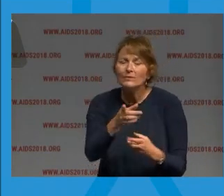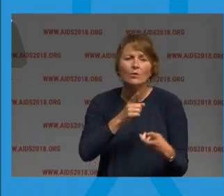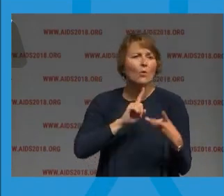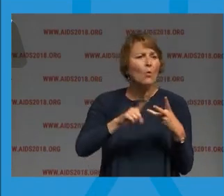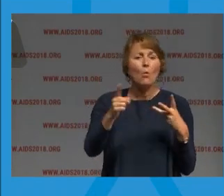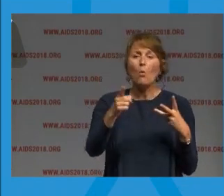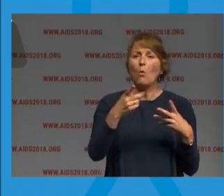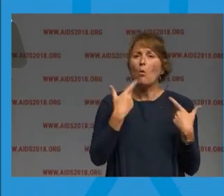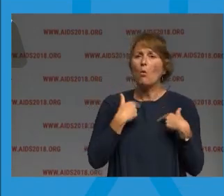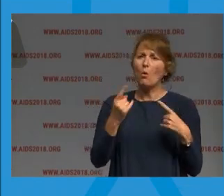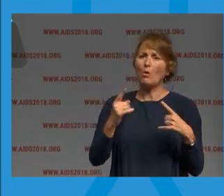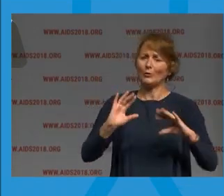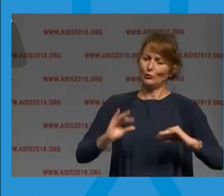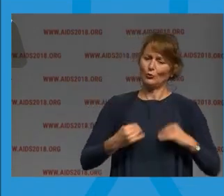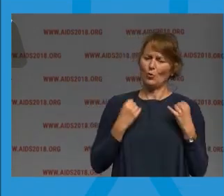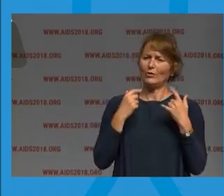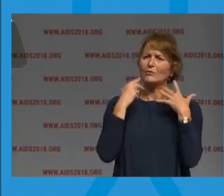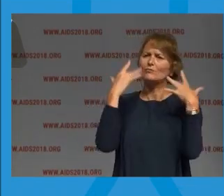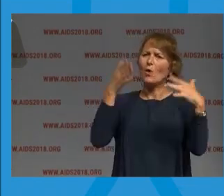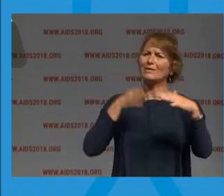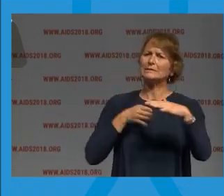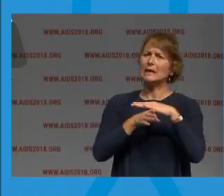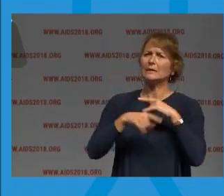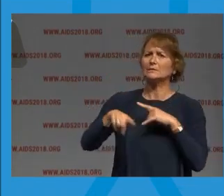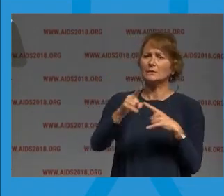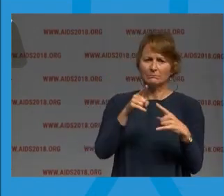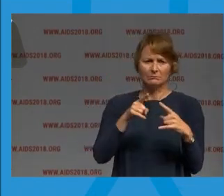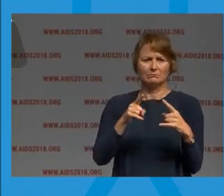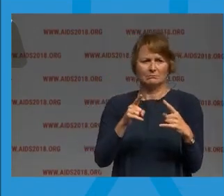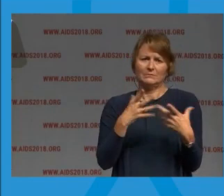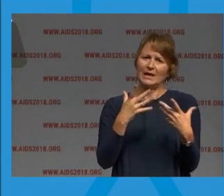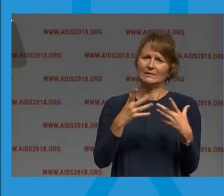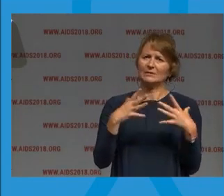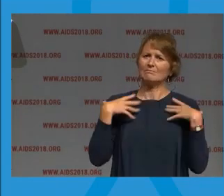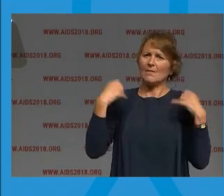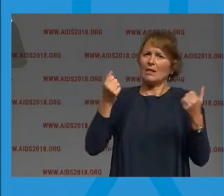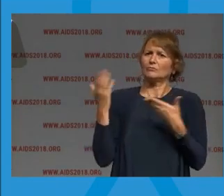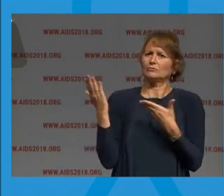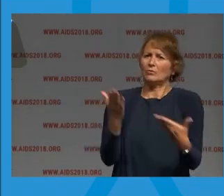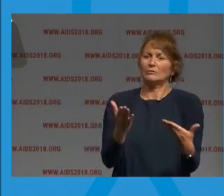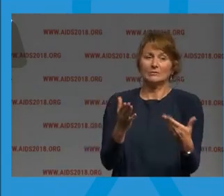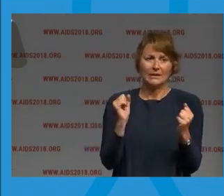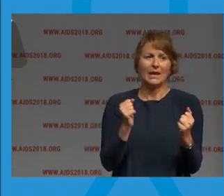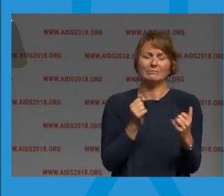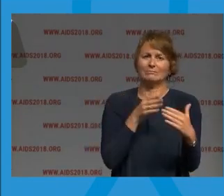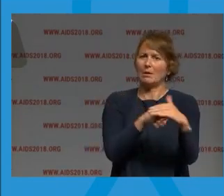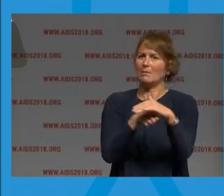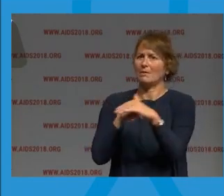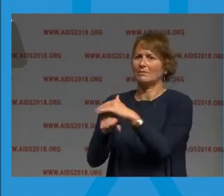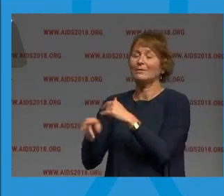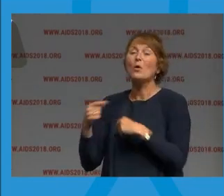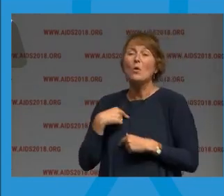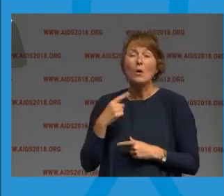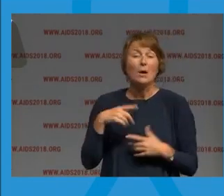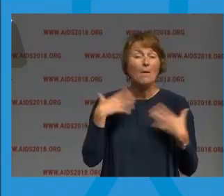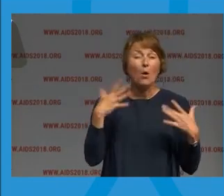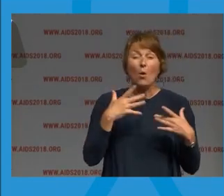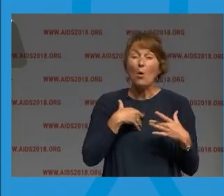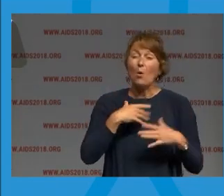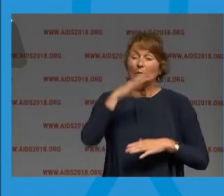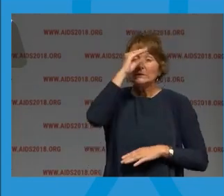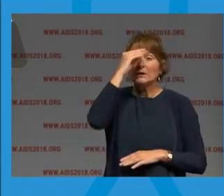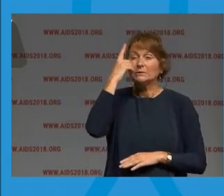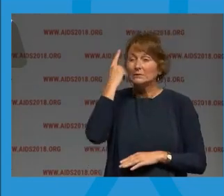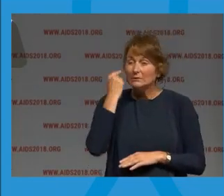youth-friendly sexual and reproductive health services, and the inexcusable high rate of gender-based